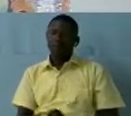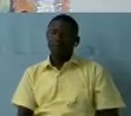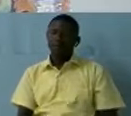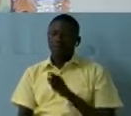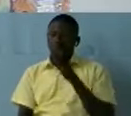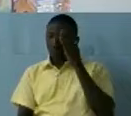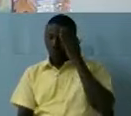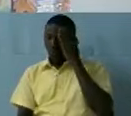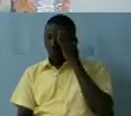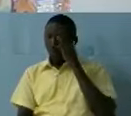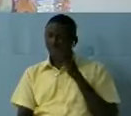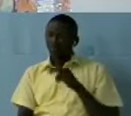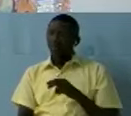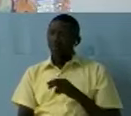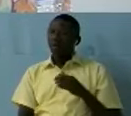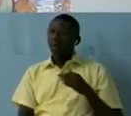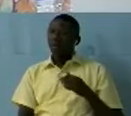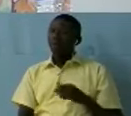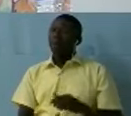Do you know the nationality of the